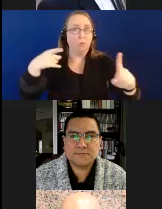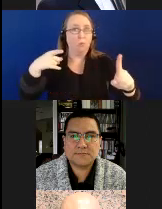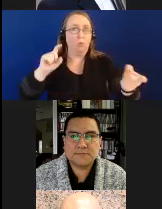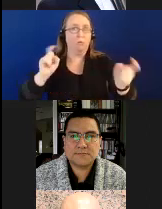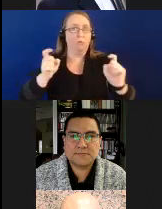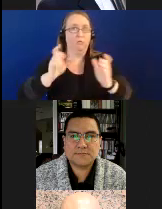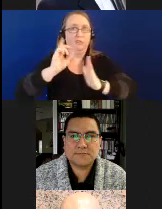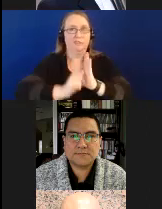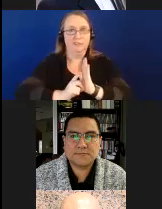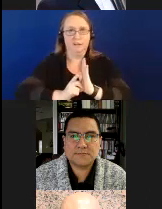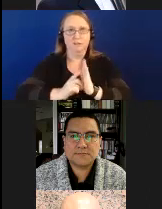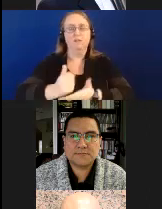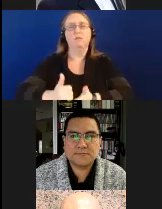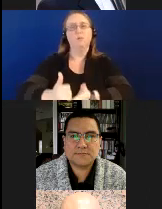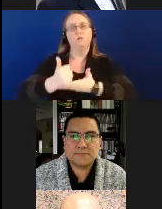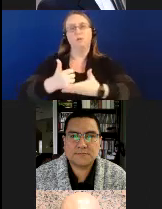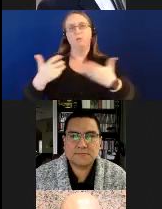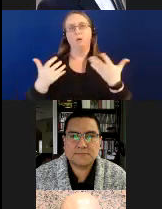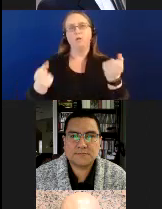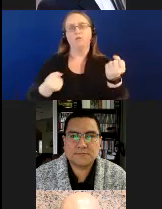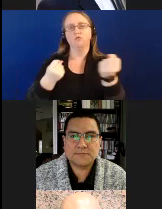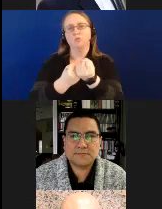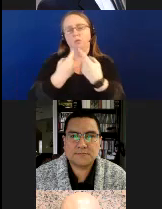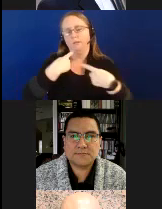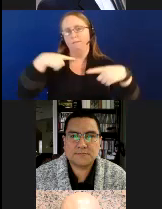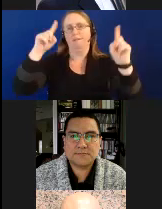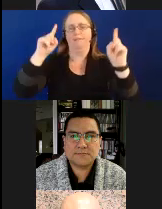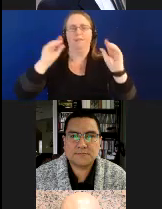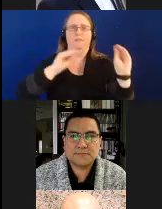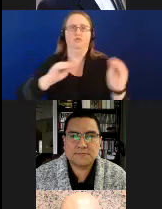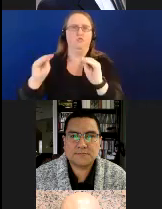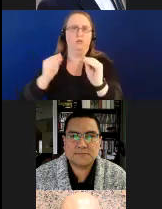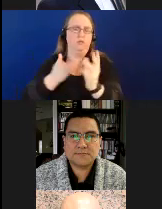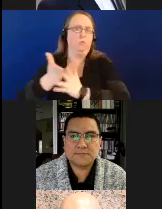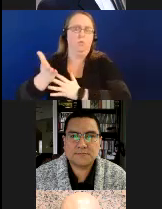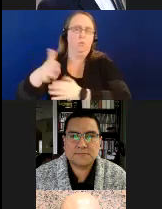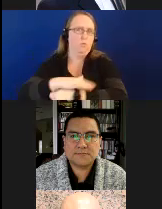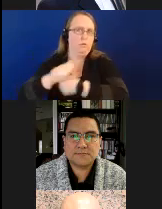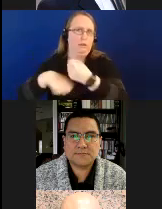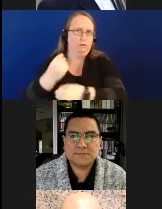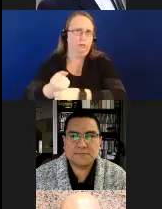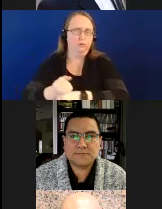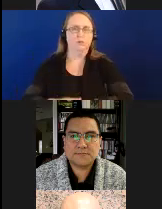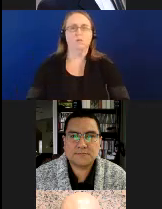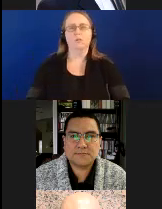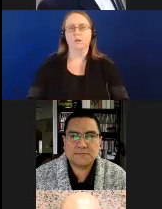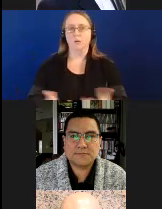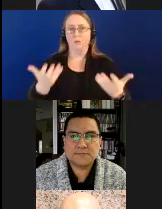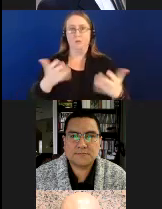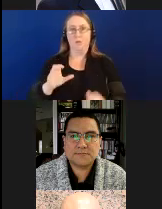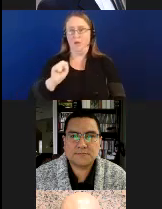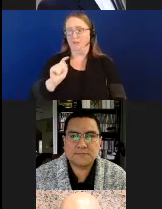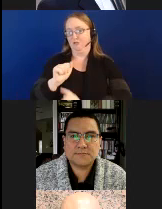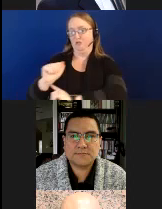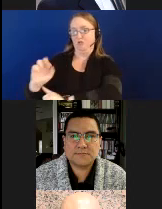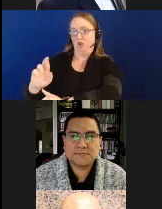to help us also support effective instruction throughout the year better. And we certainly don't want STAAR to accidentally